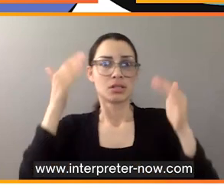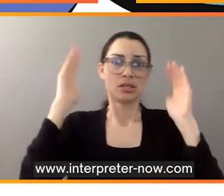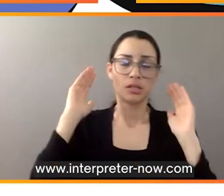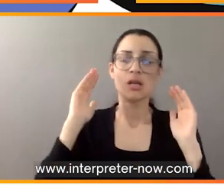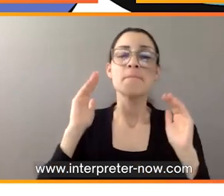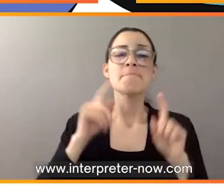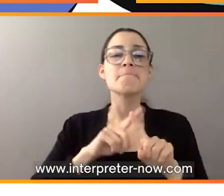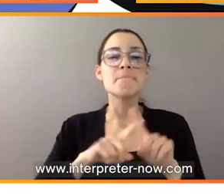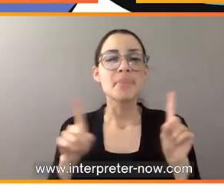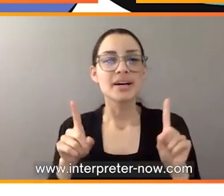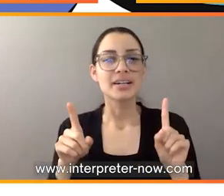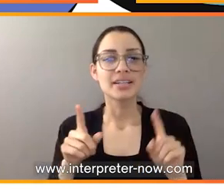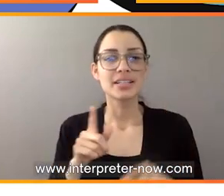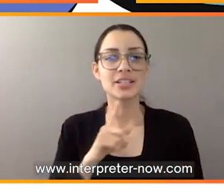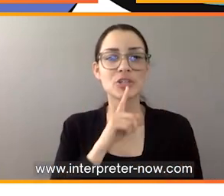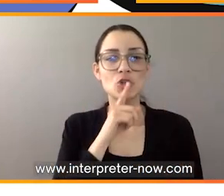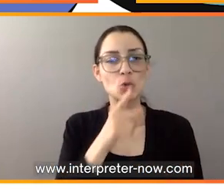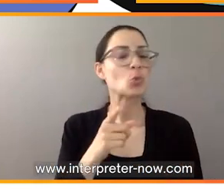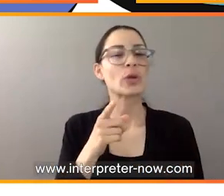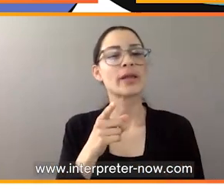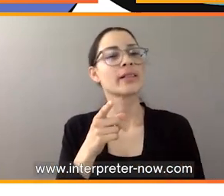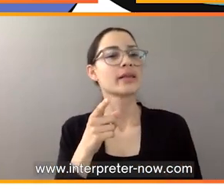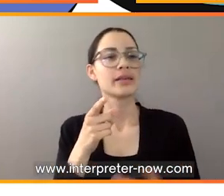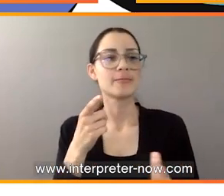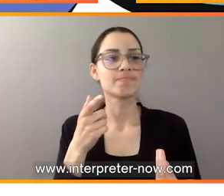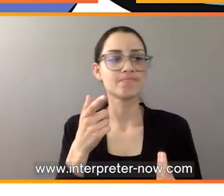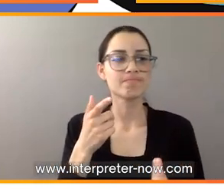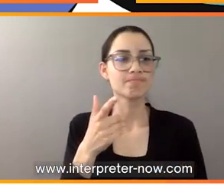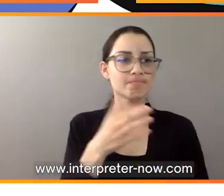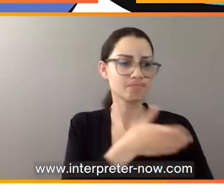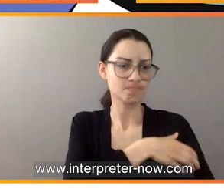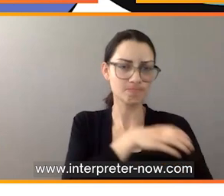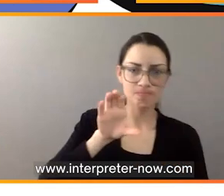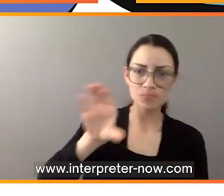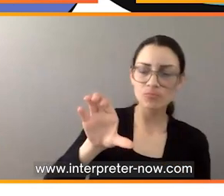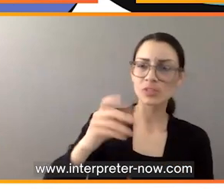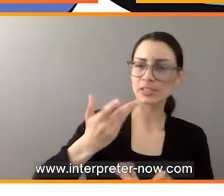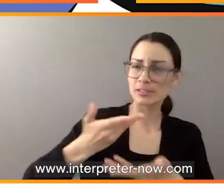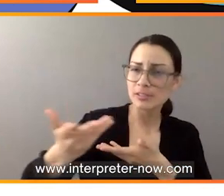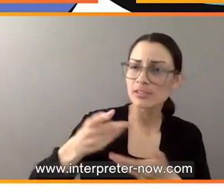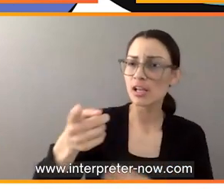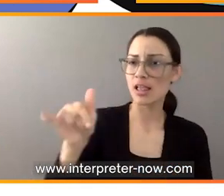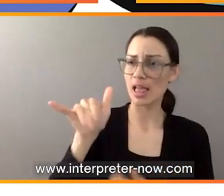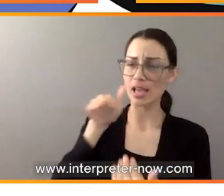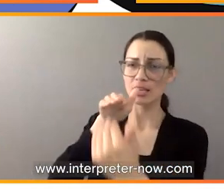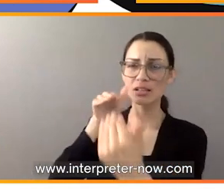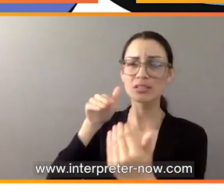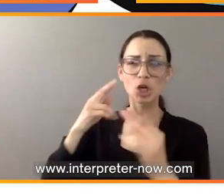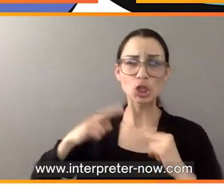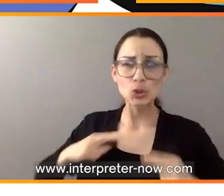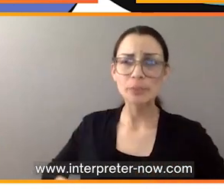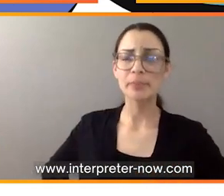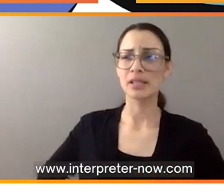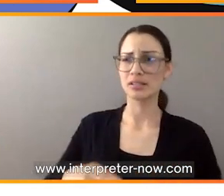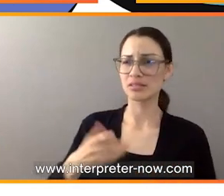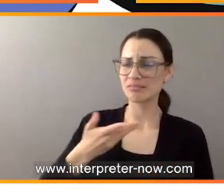where things feel like it's happening to them. But it's like there's power in giving people information and treating them as human beings and